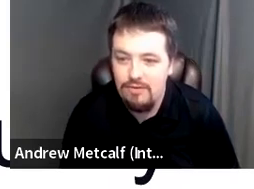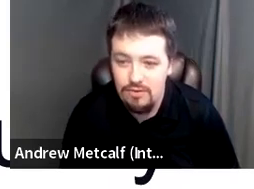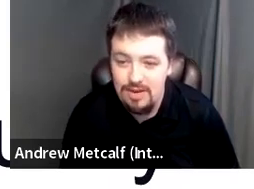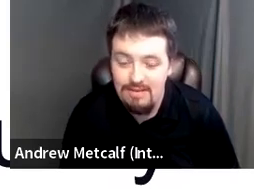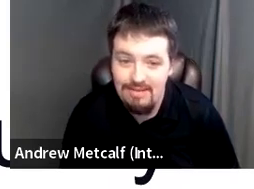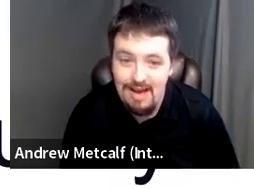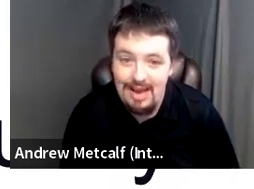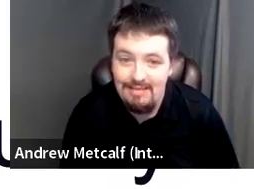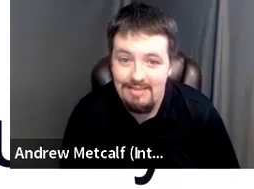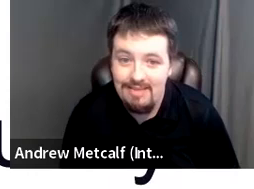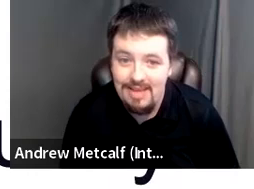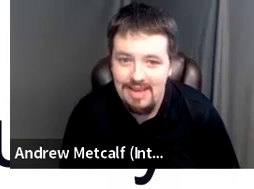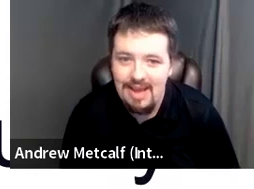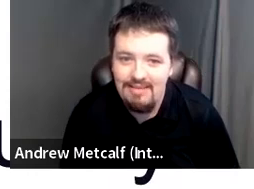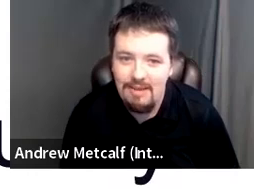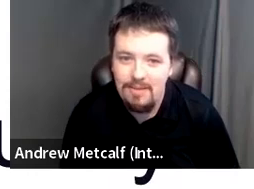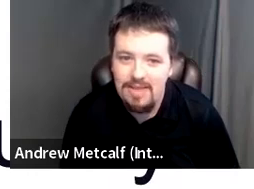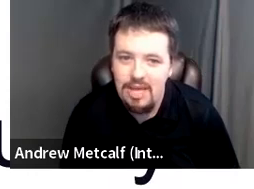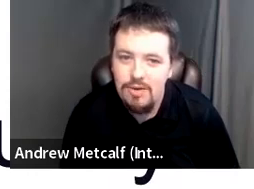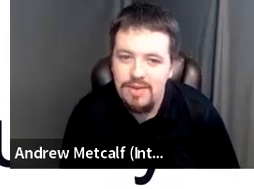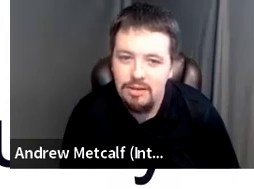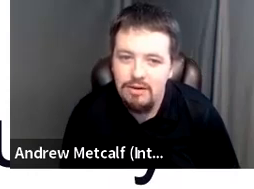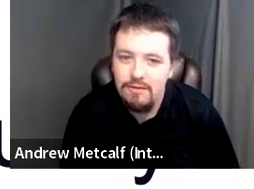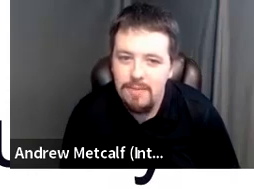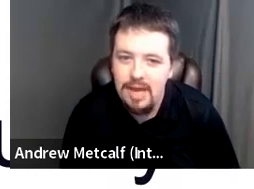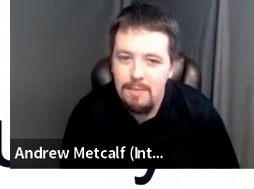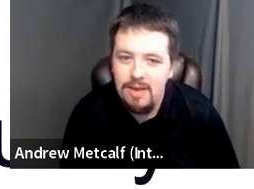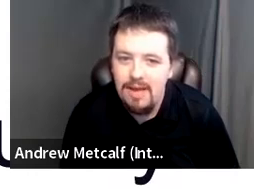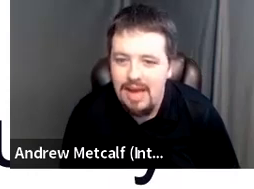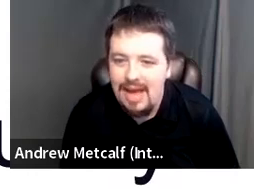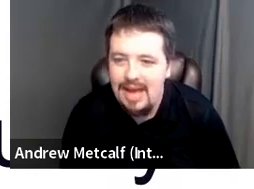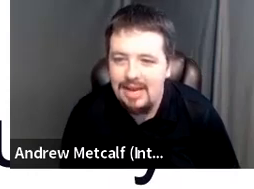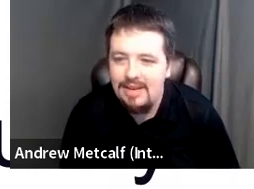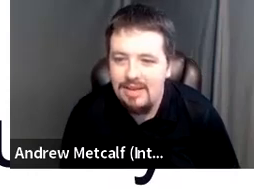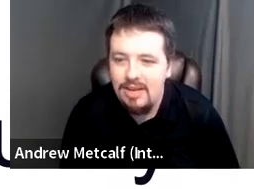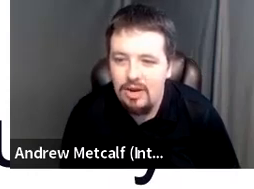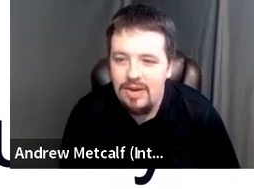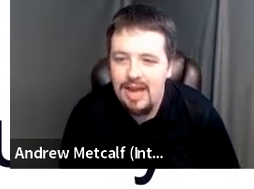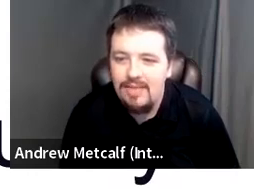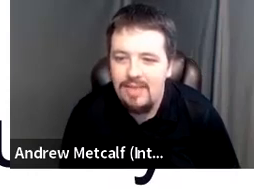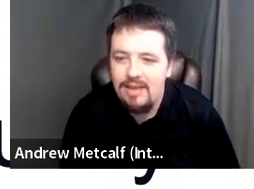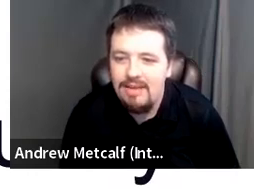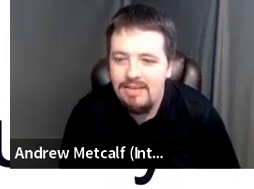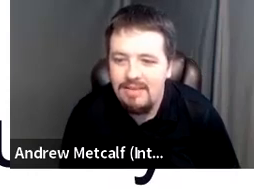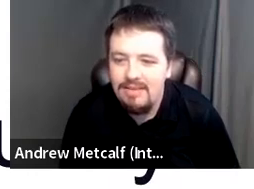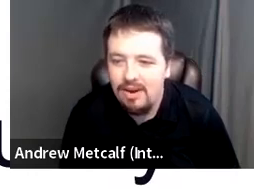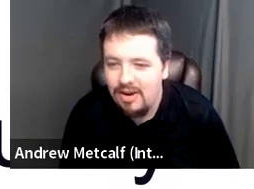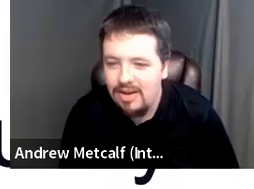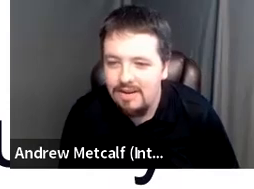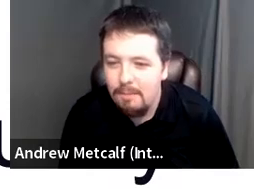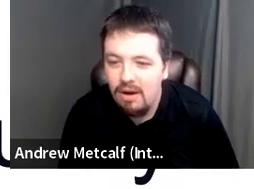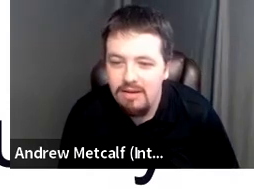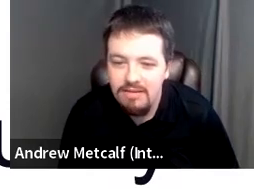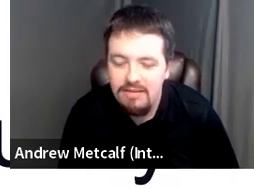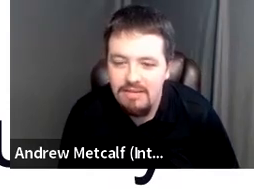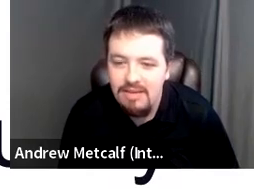deaf students' signs. And some that they used, he learned from them. And, he had the